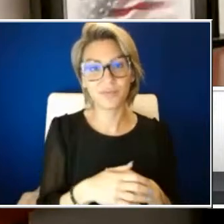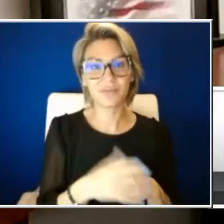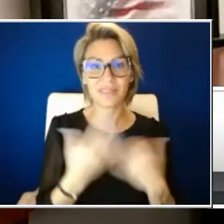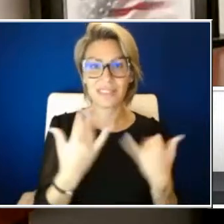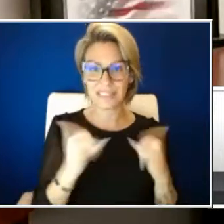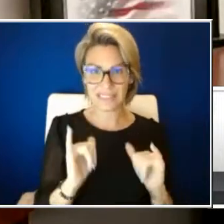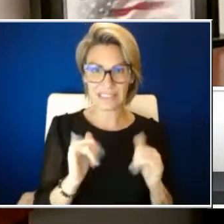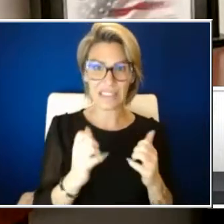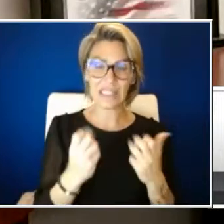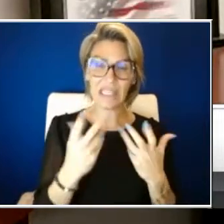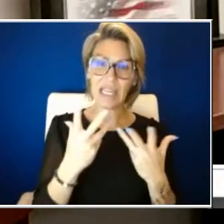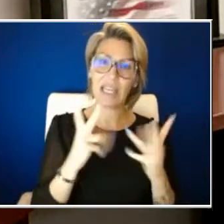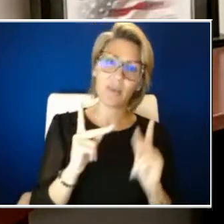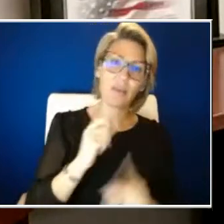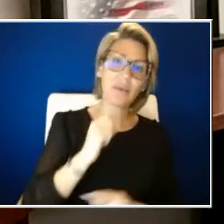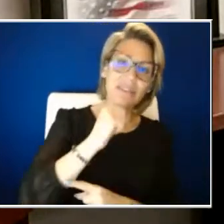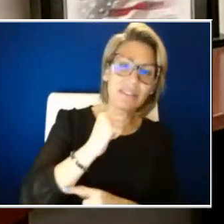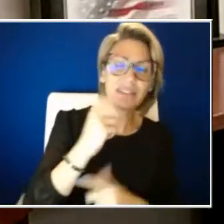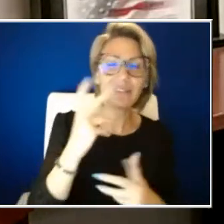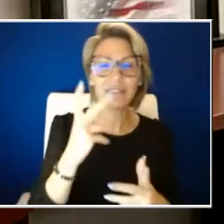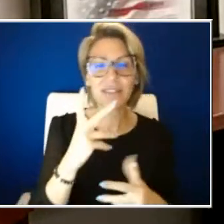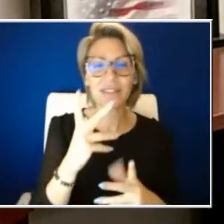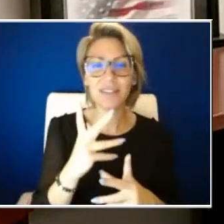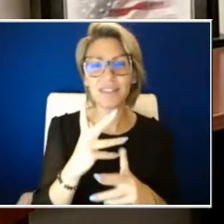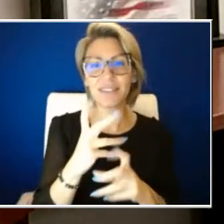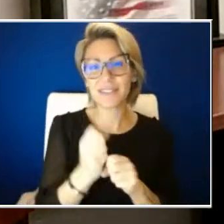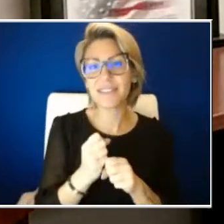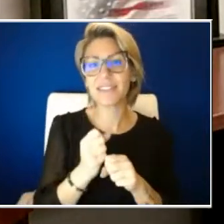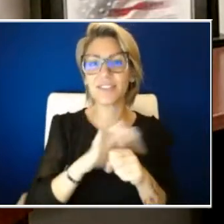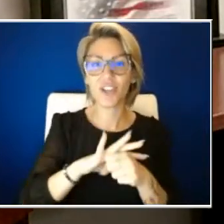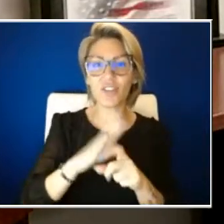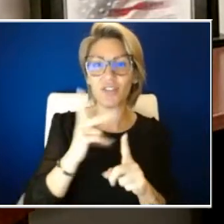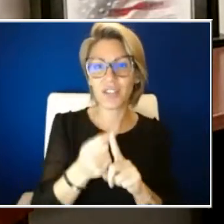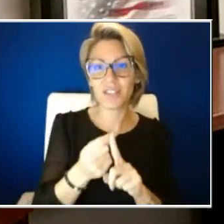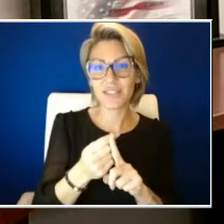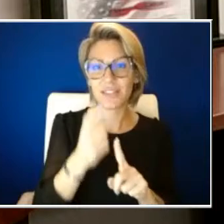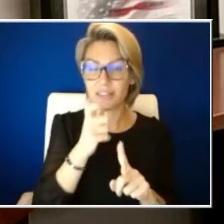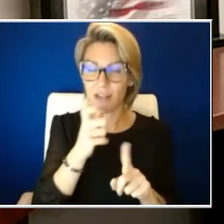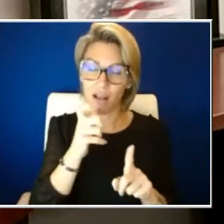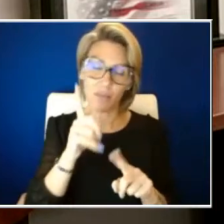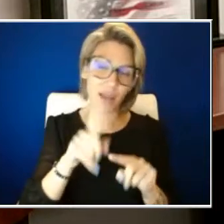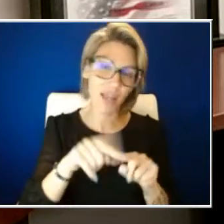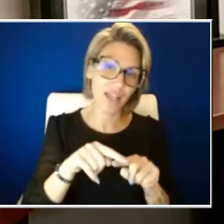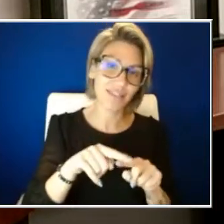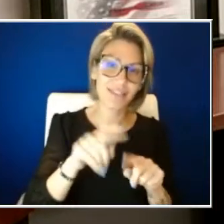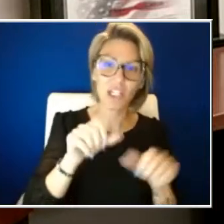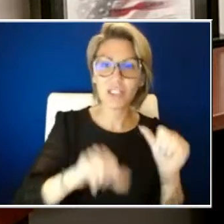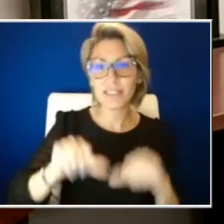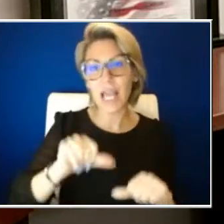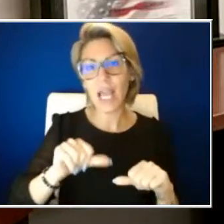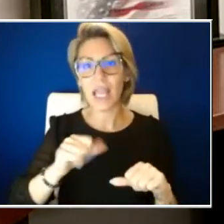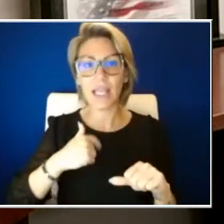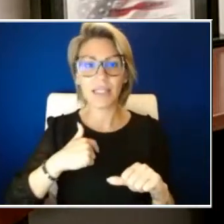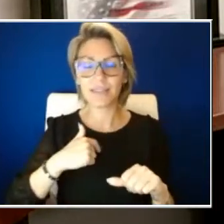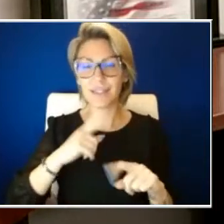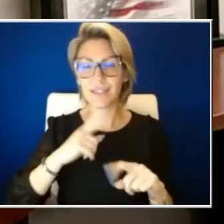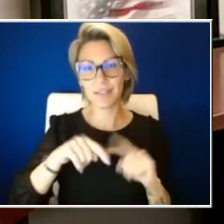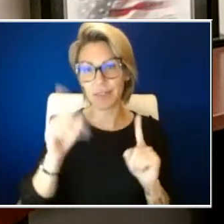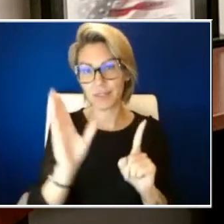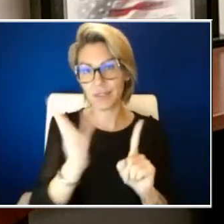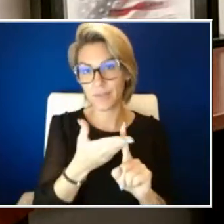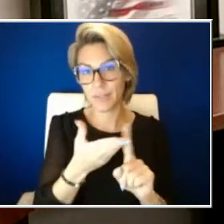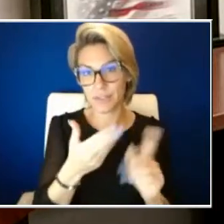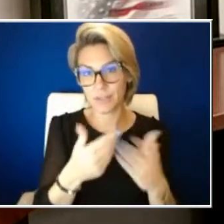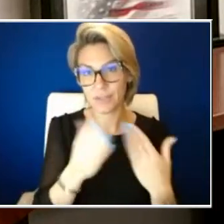of pushback from patients on getting a COVID vaccine, and it's not based in science, and it seems like I can't convince them otherwise, and that's